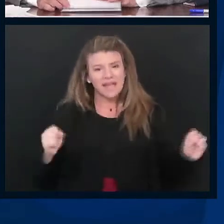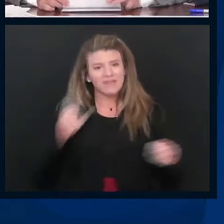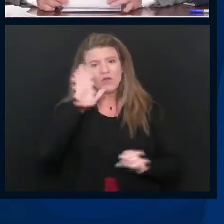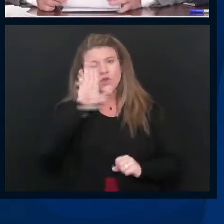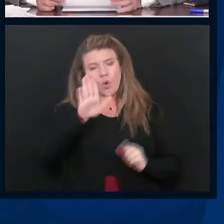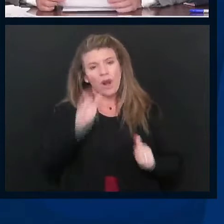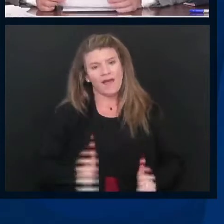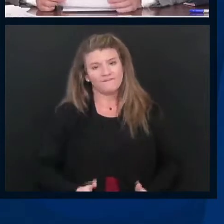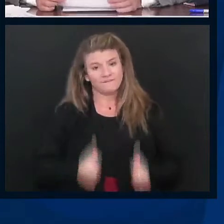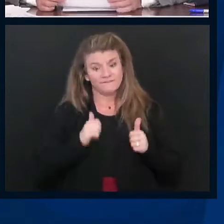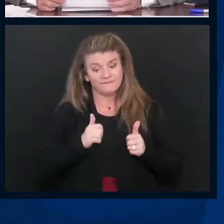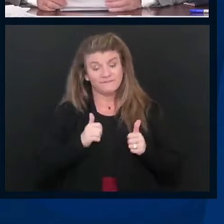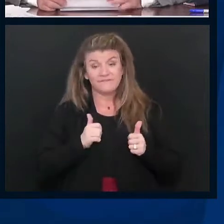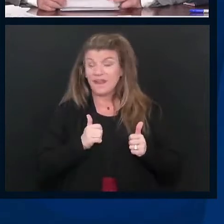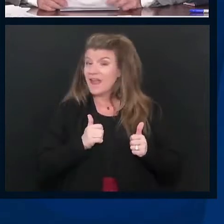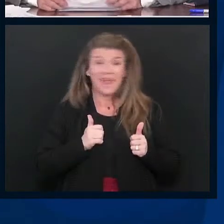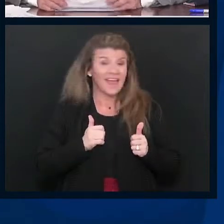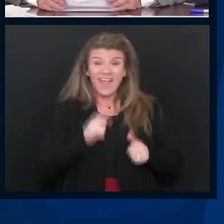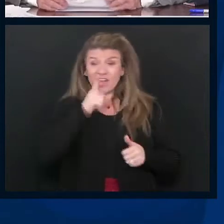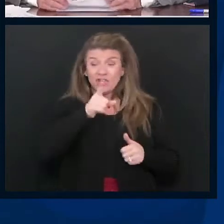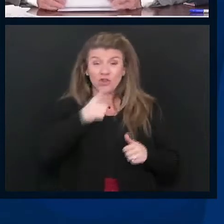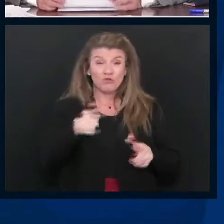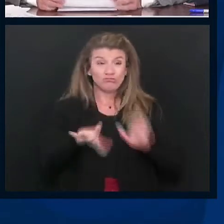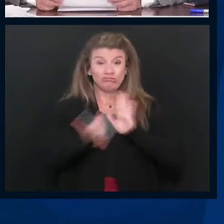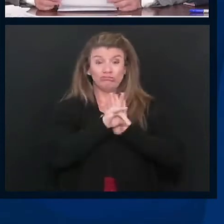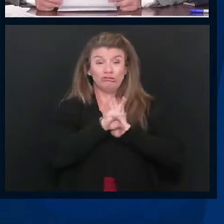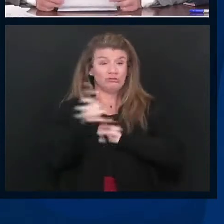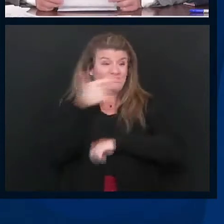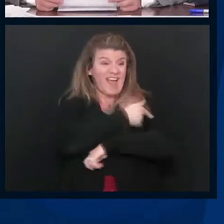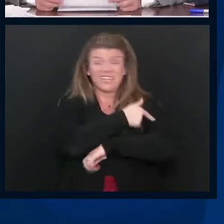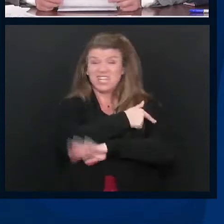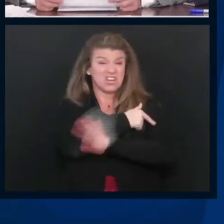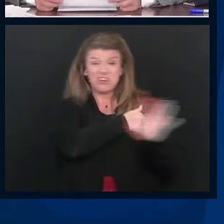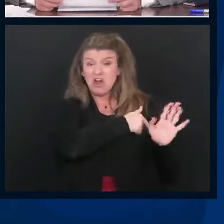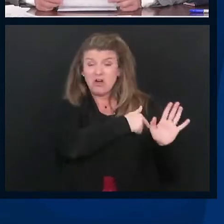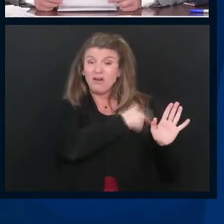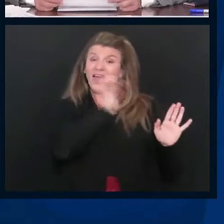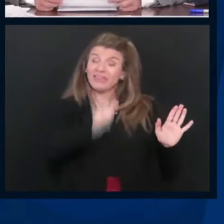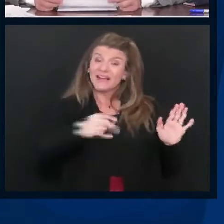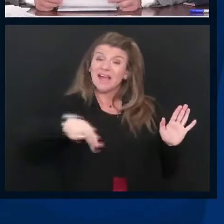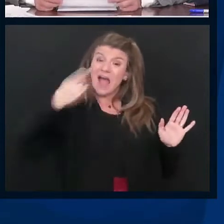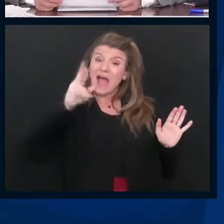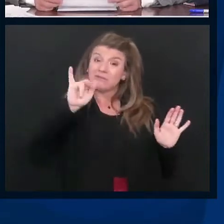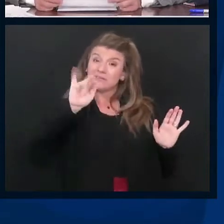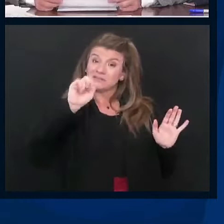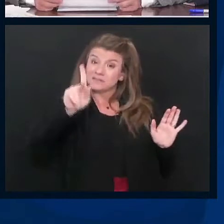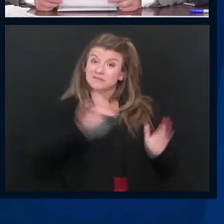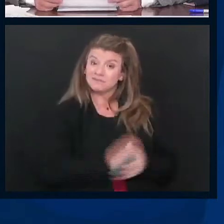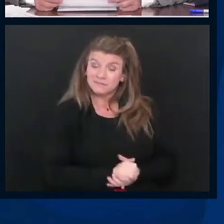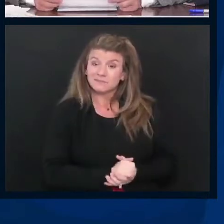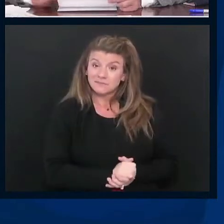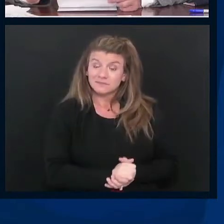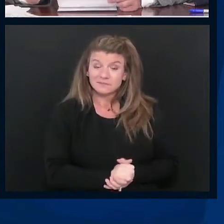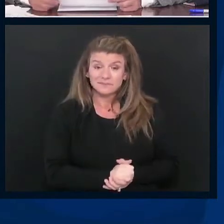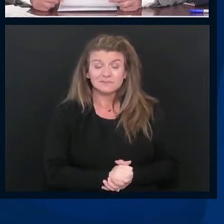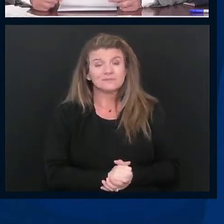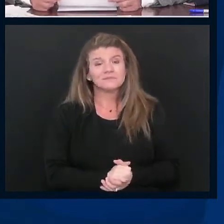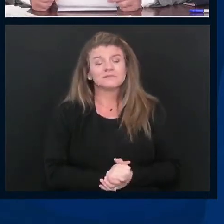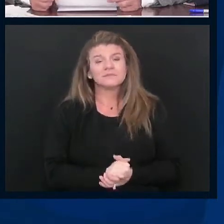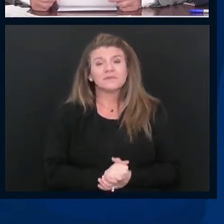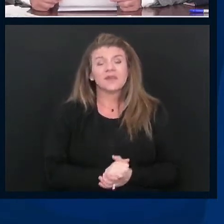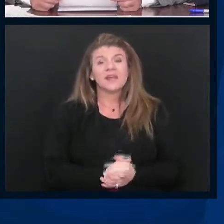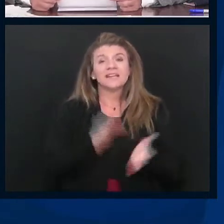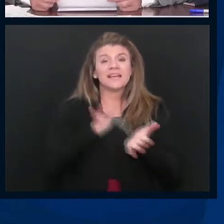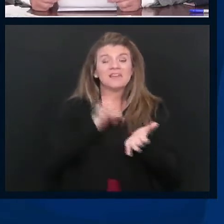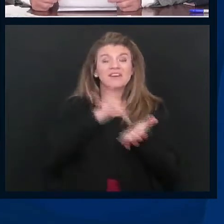And if you don't get the vaccine, you're taking a heck of a risk. That's all there is to it. As far as taking advantage of our